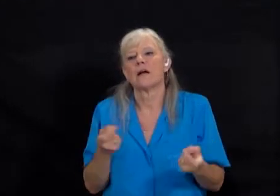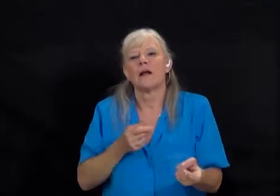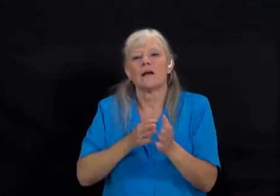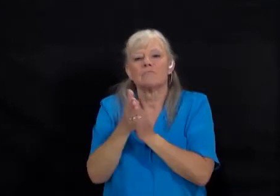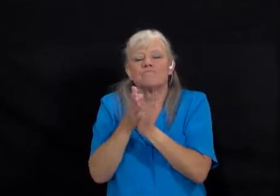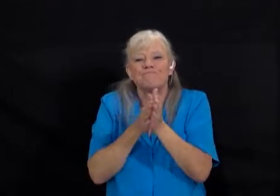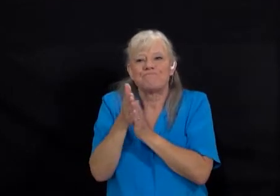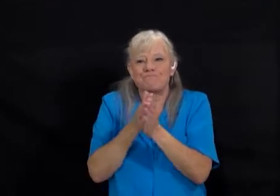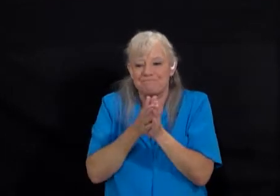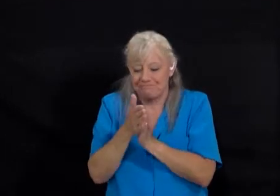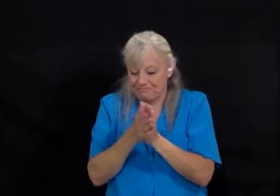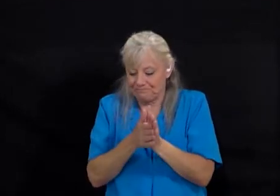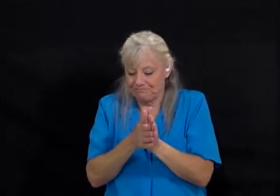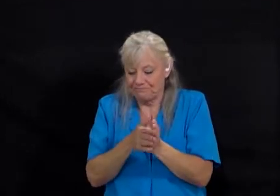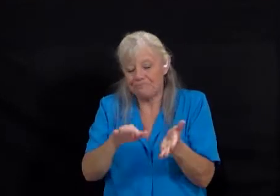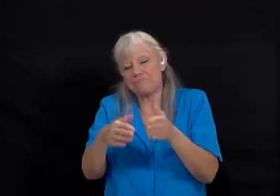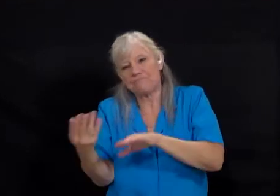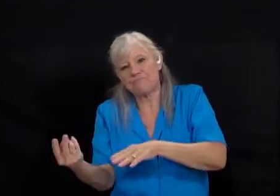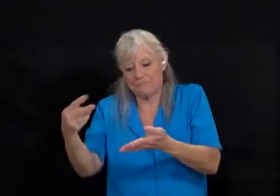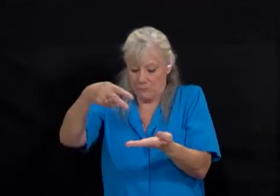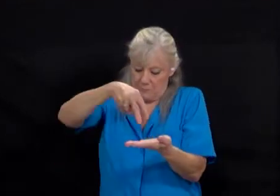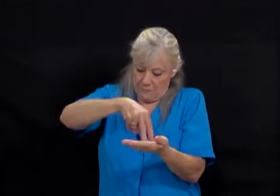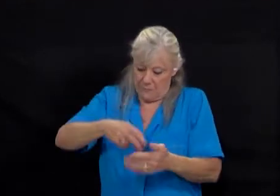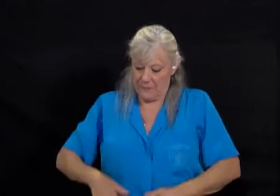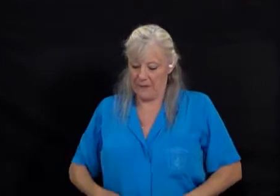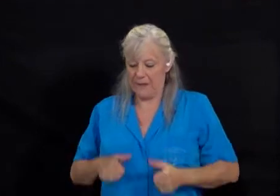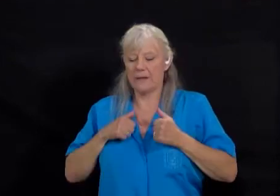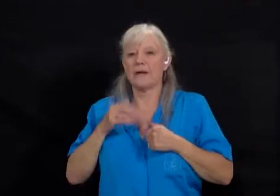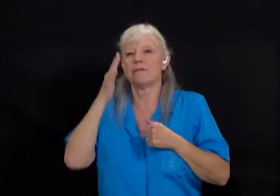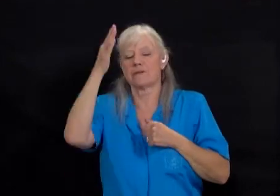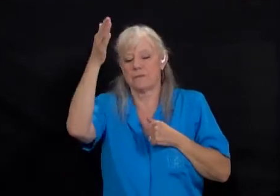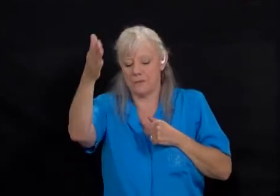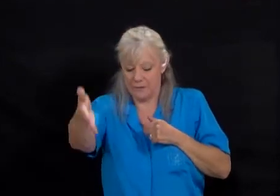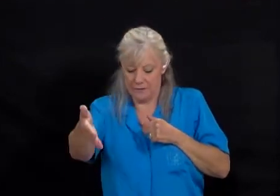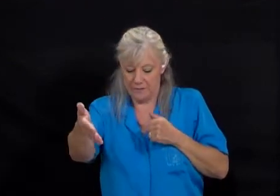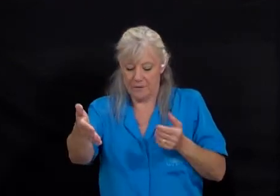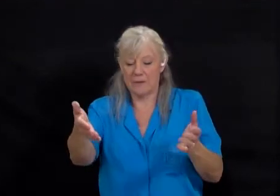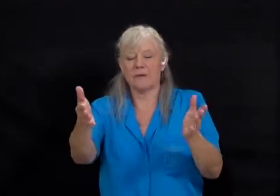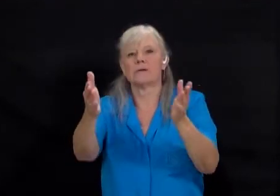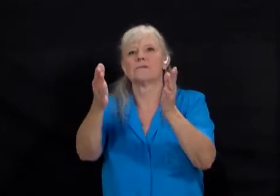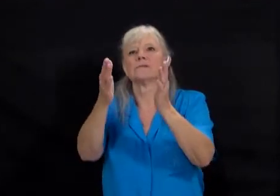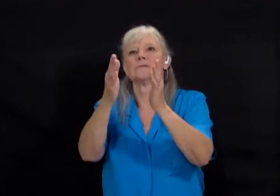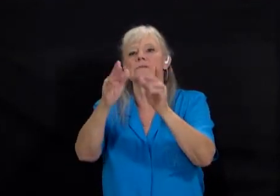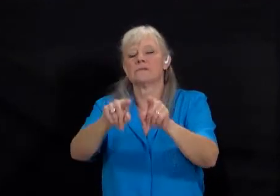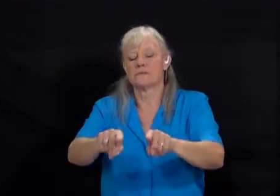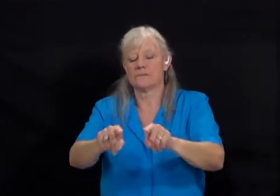look forward to the resurrection of the dead, the life of the world to come. Amen.